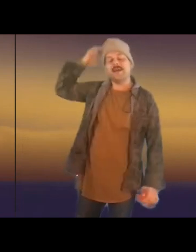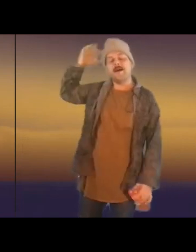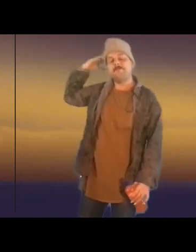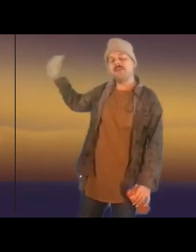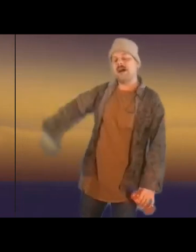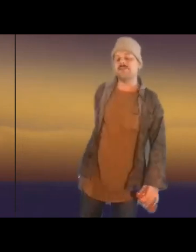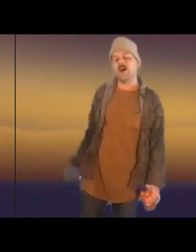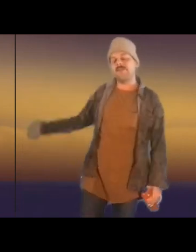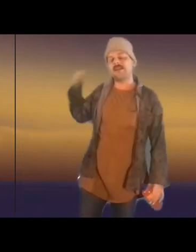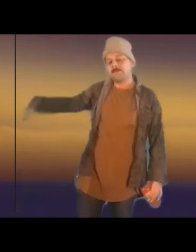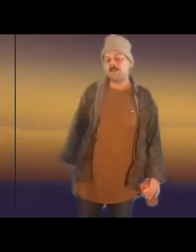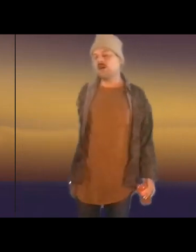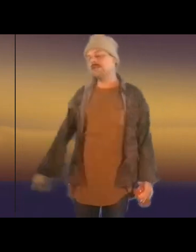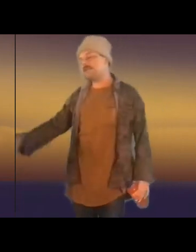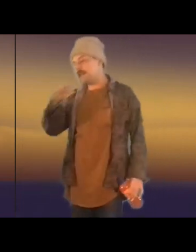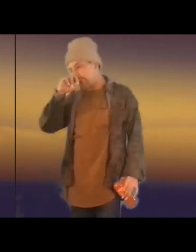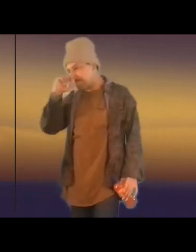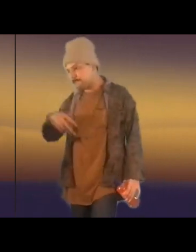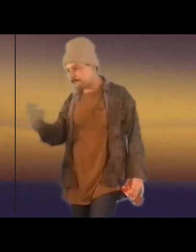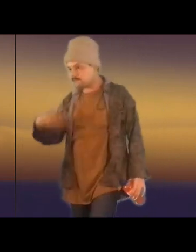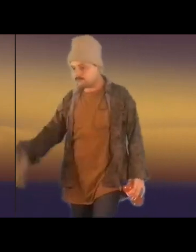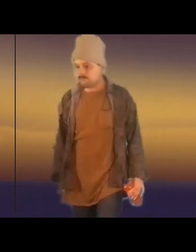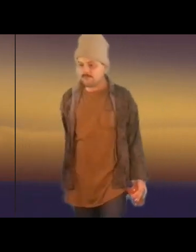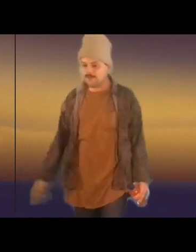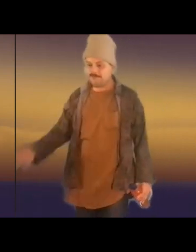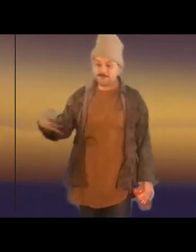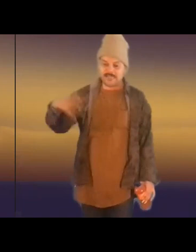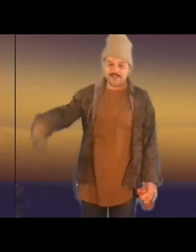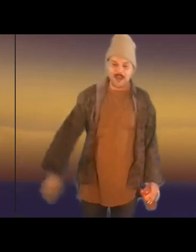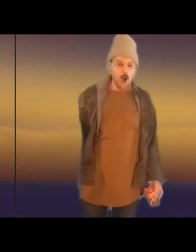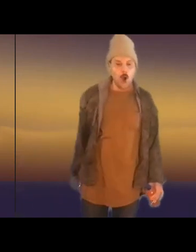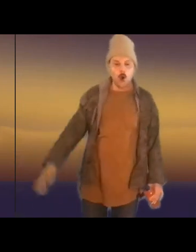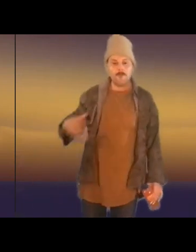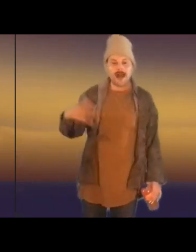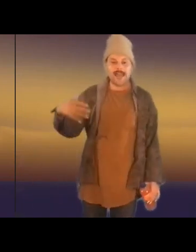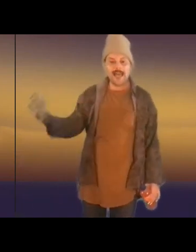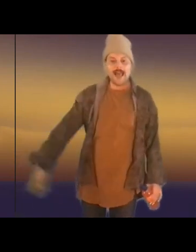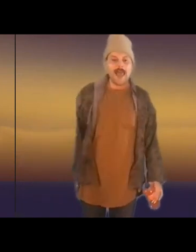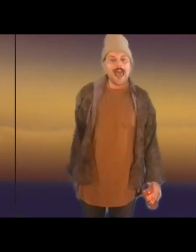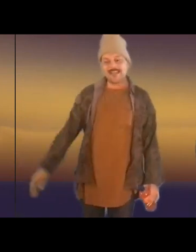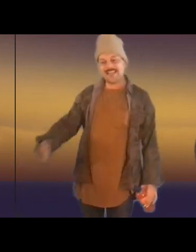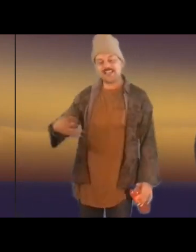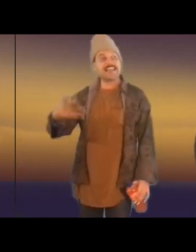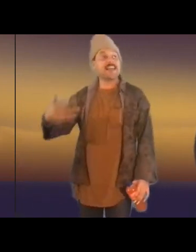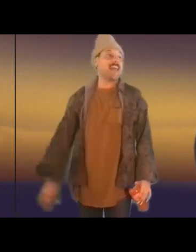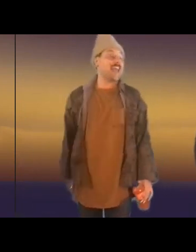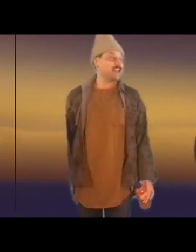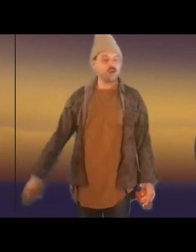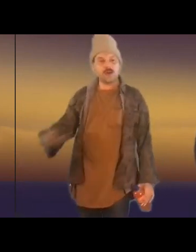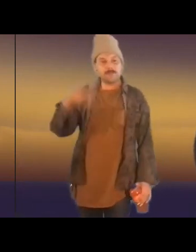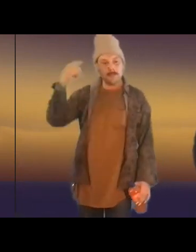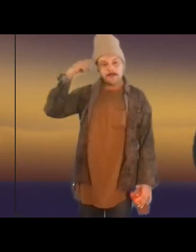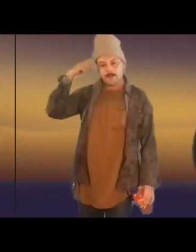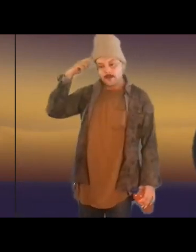Somebody taught that to me once. They fed me in their home. I asked how to say thank